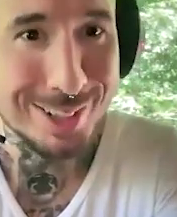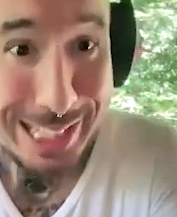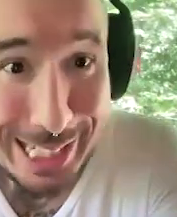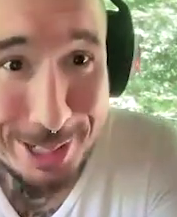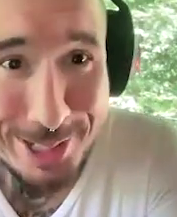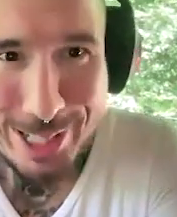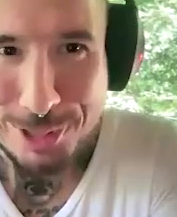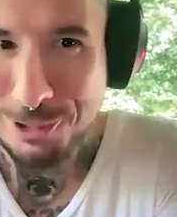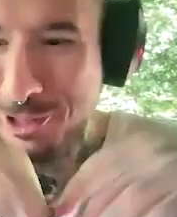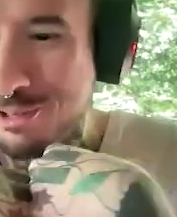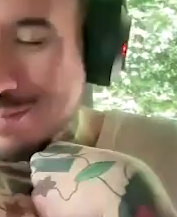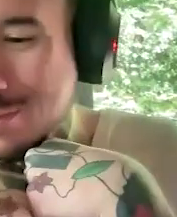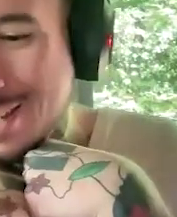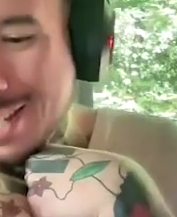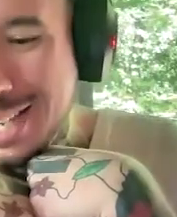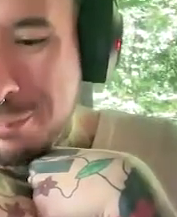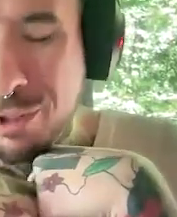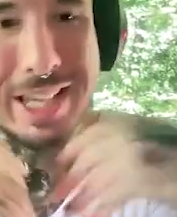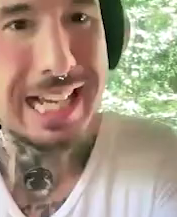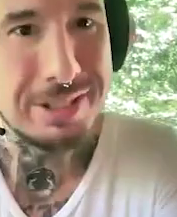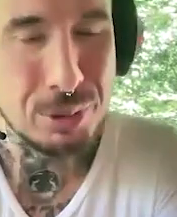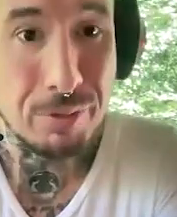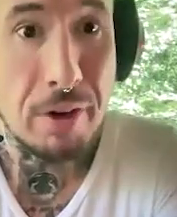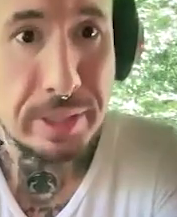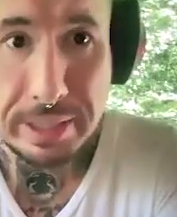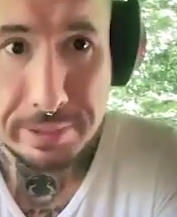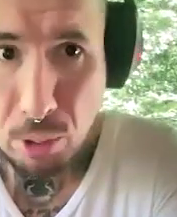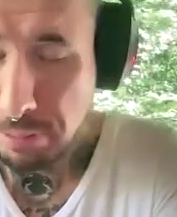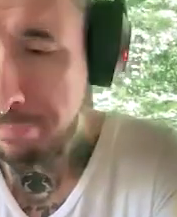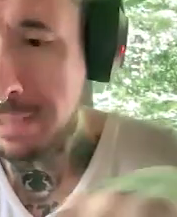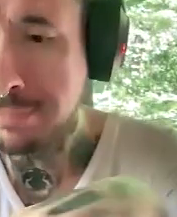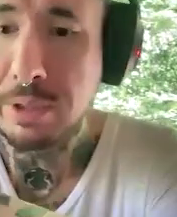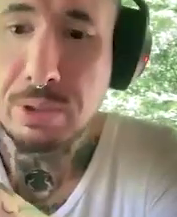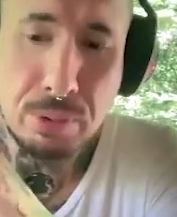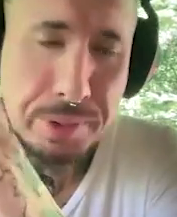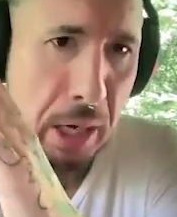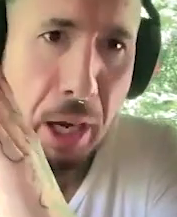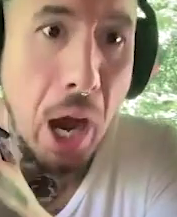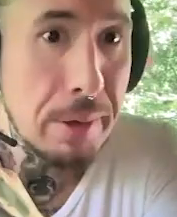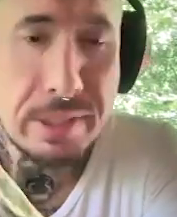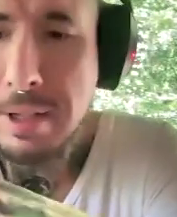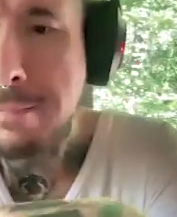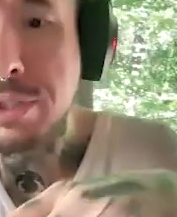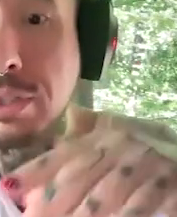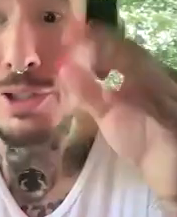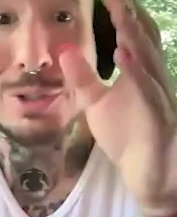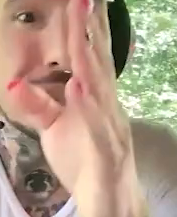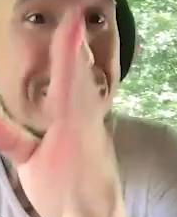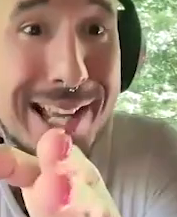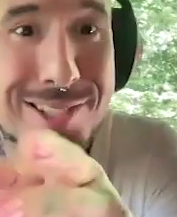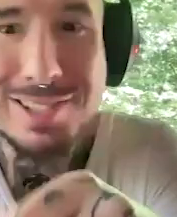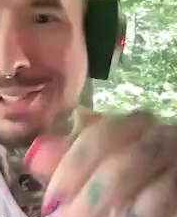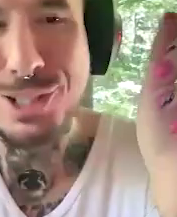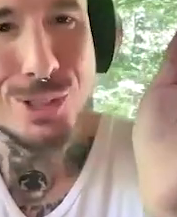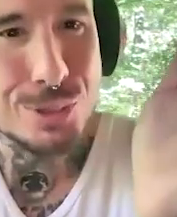come into like inner city schools, right? Where they got to sort of offer the kids a program, right? So you could choose art, you could